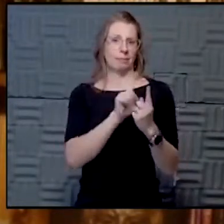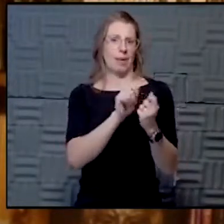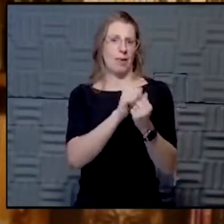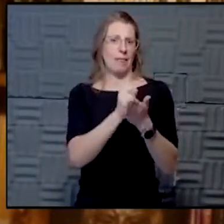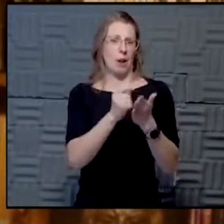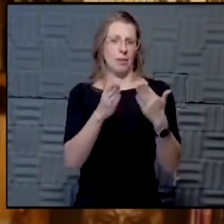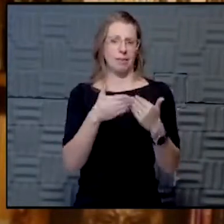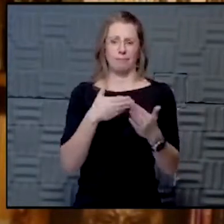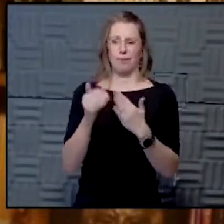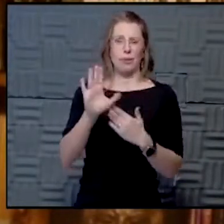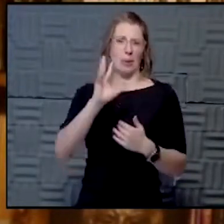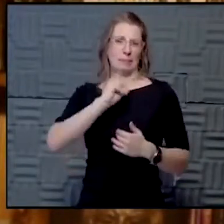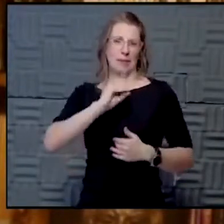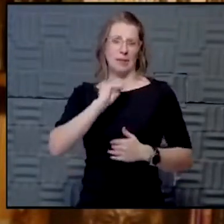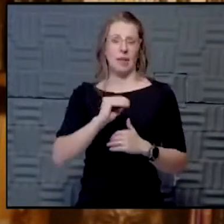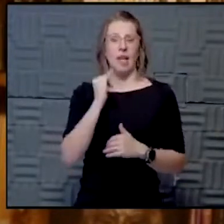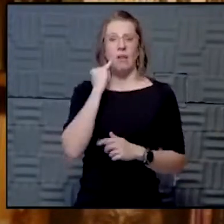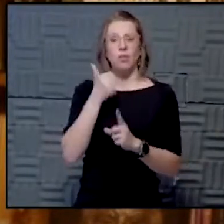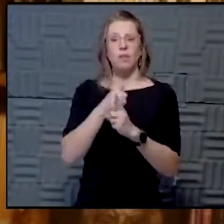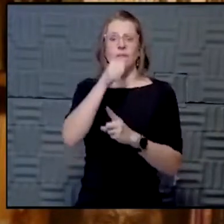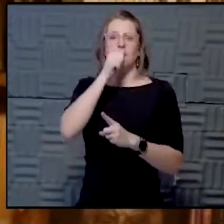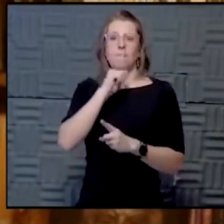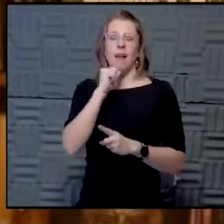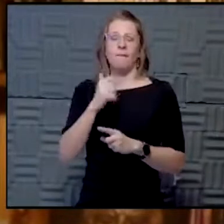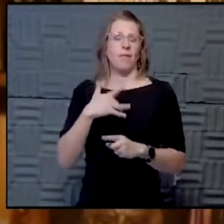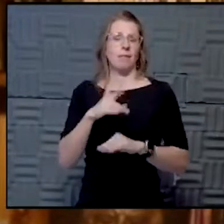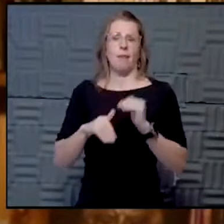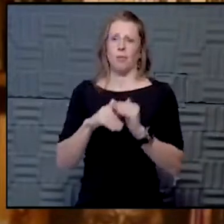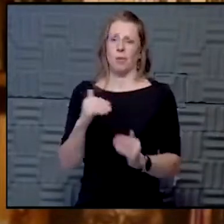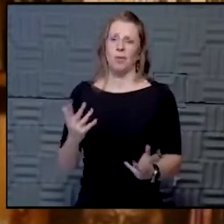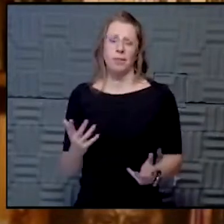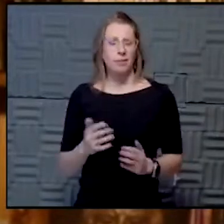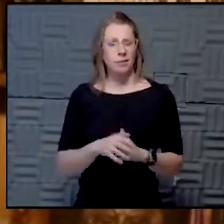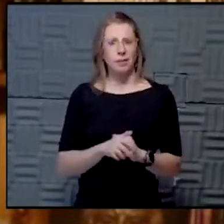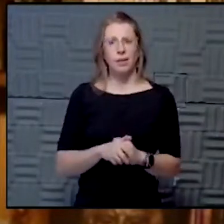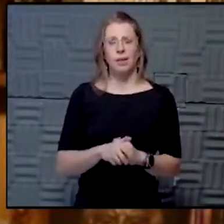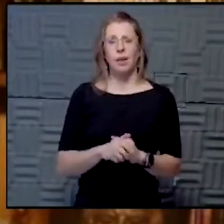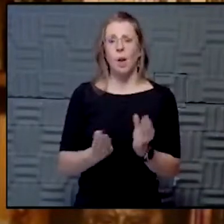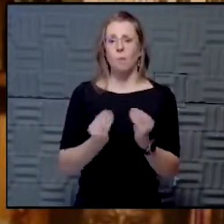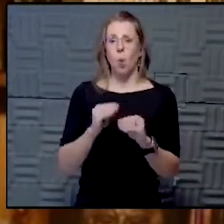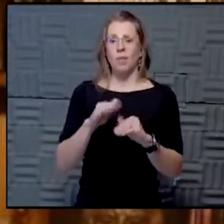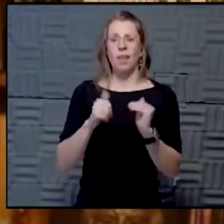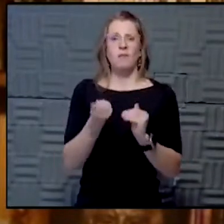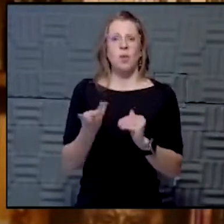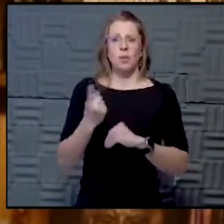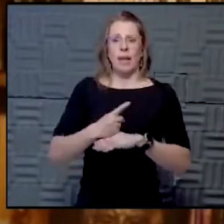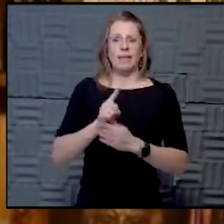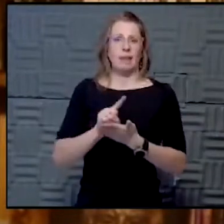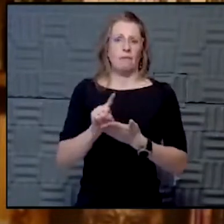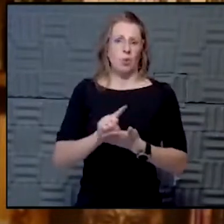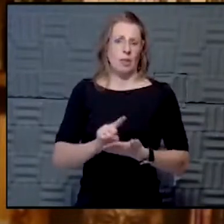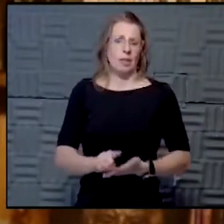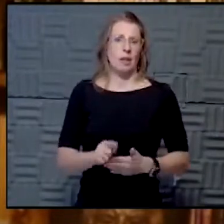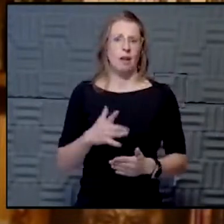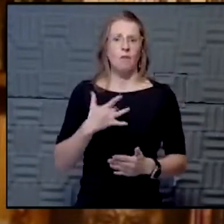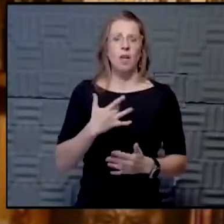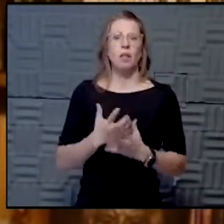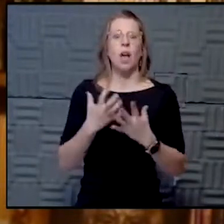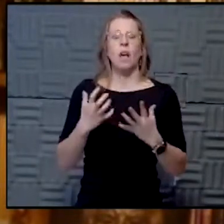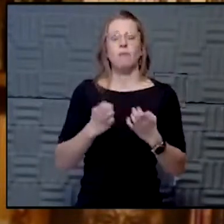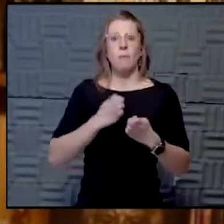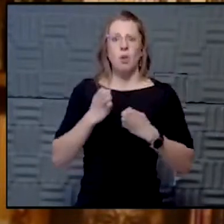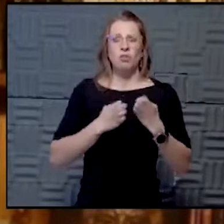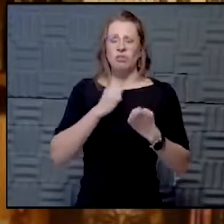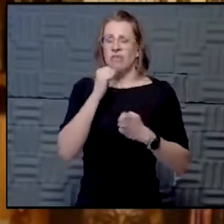if you're suffering and feeling uncomfortable and more than a few days a week, you feel a lot of emotional